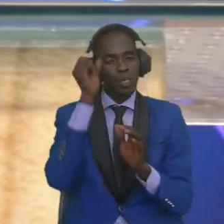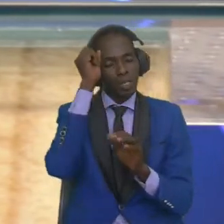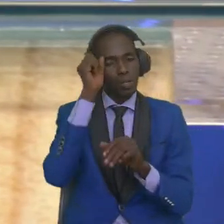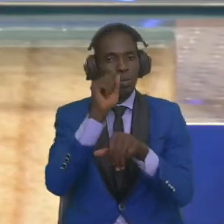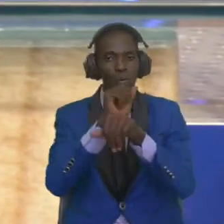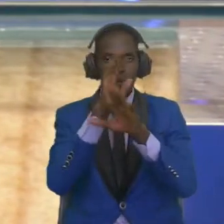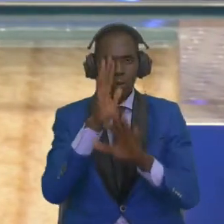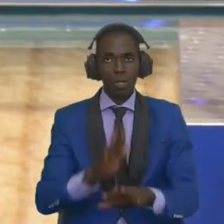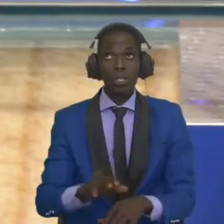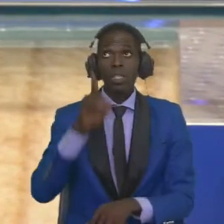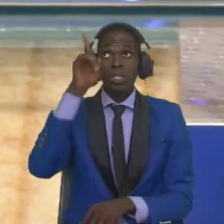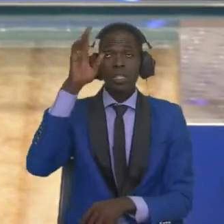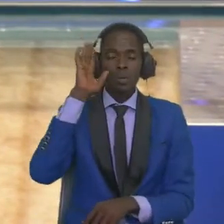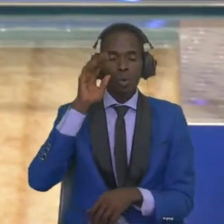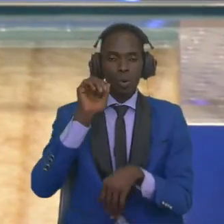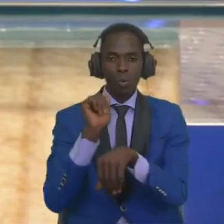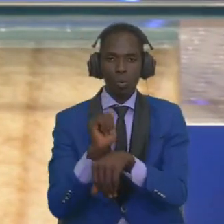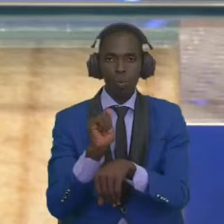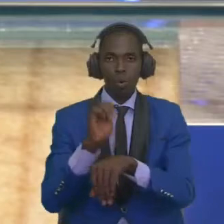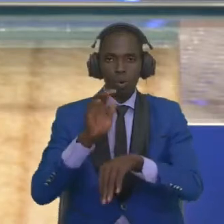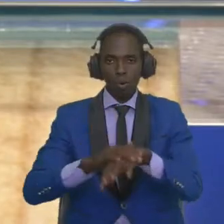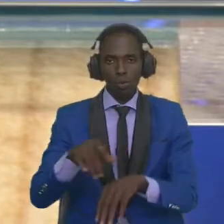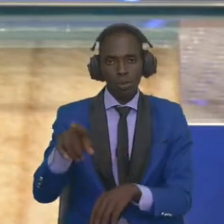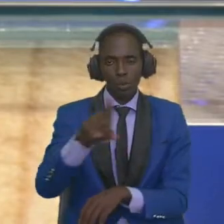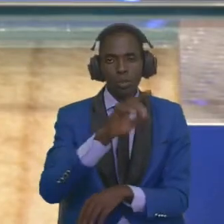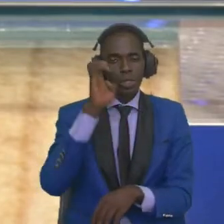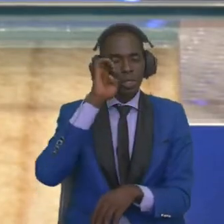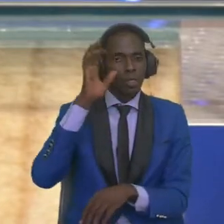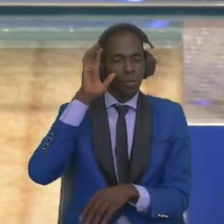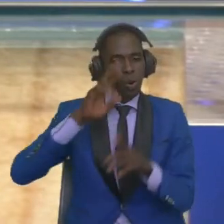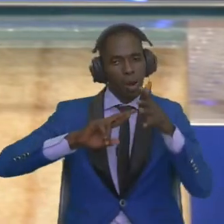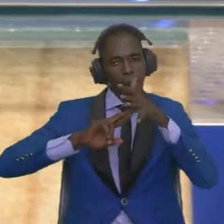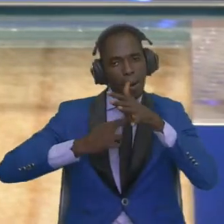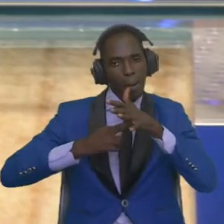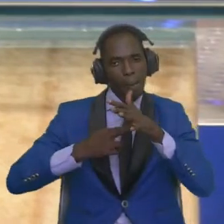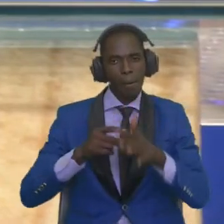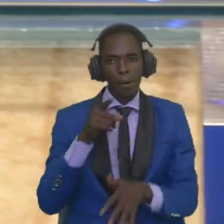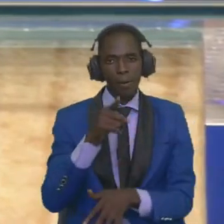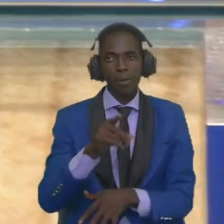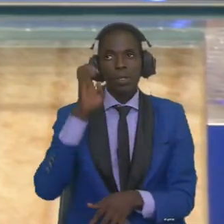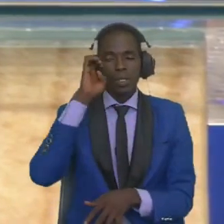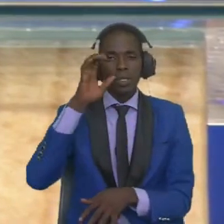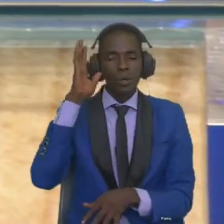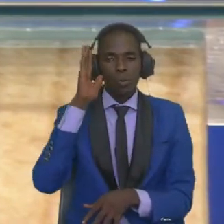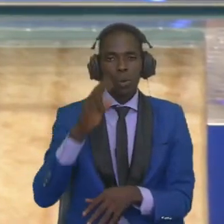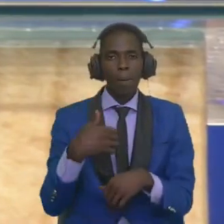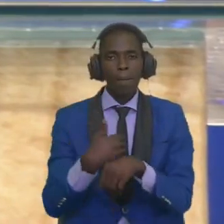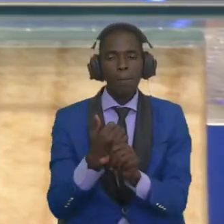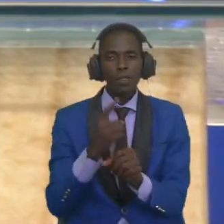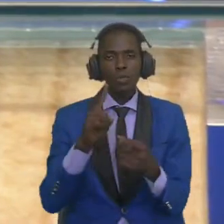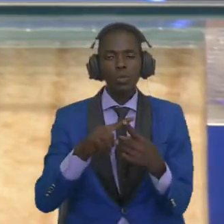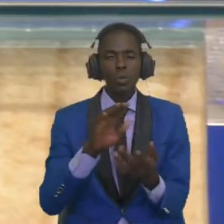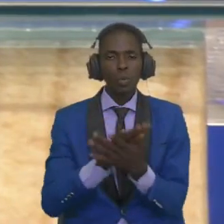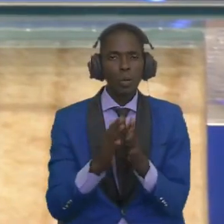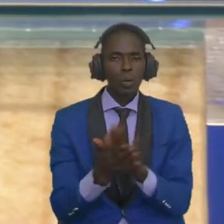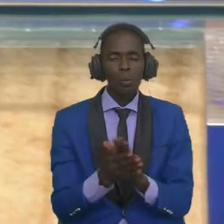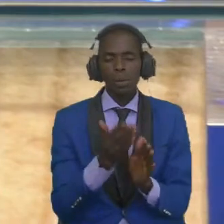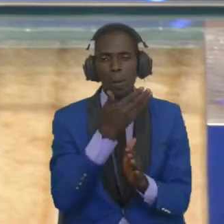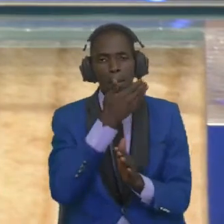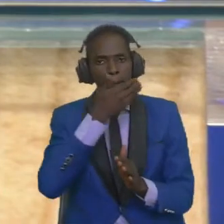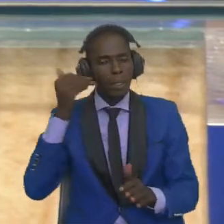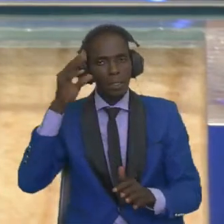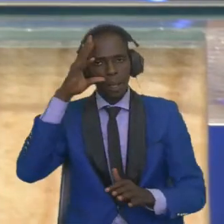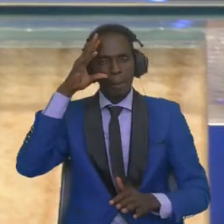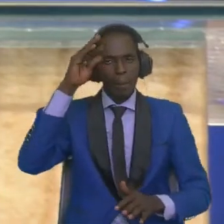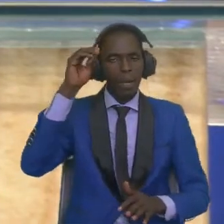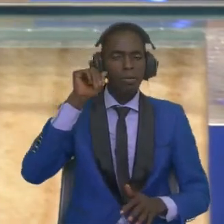you. He recreates you. He remodels you. He makes you the man, the woman, the boy, the girl you